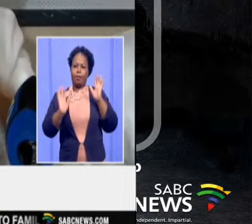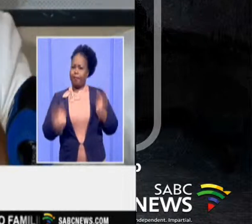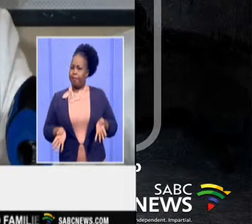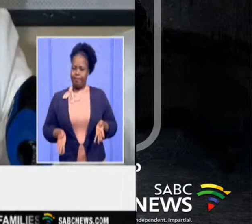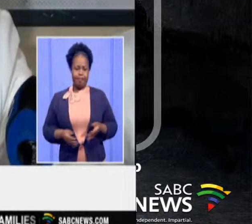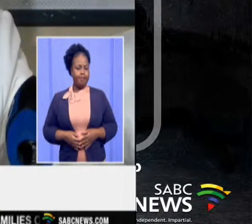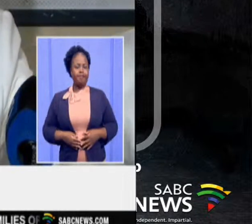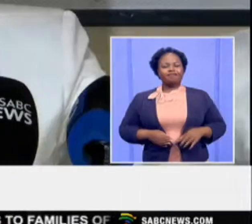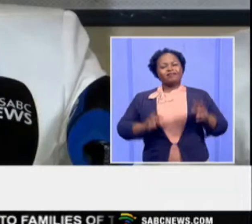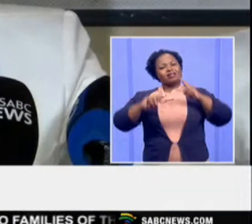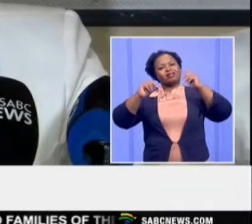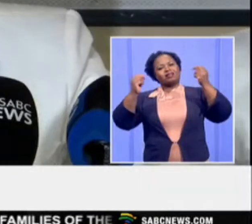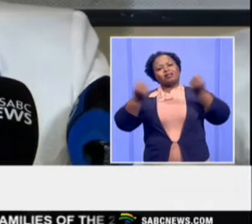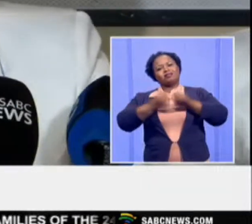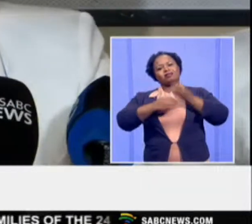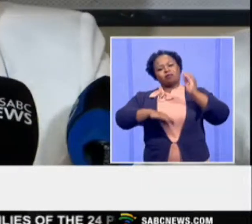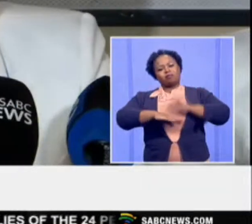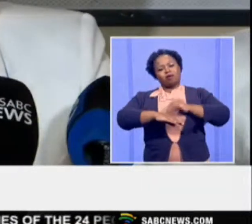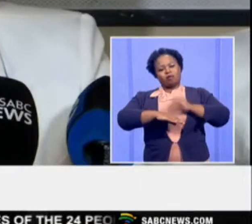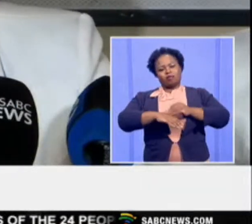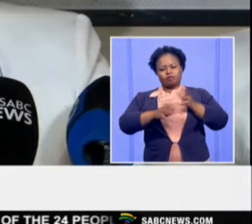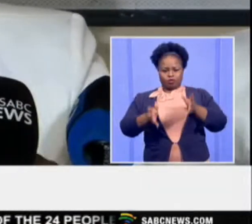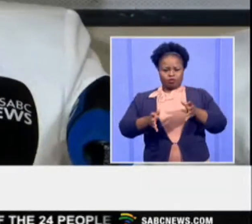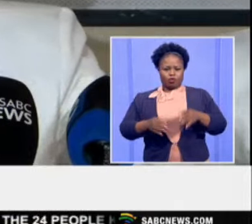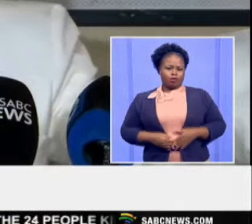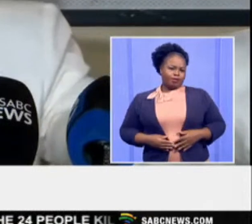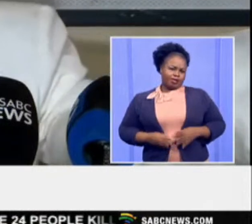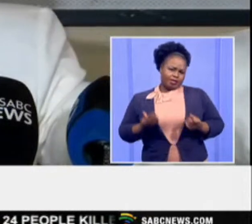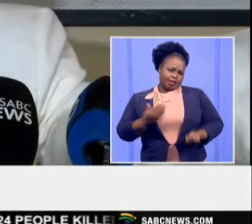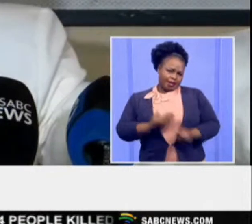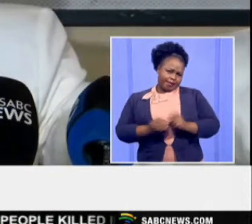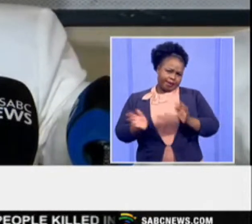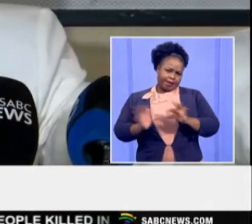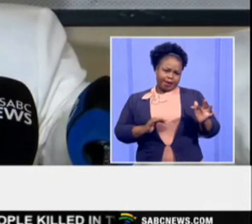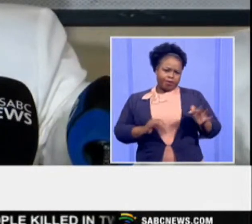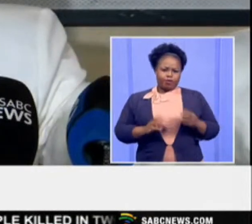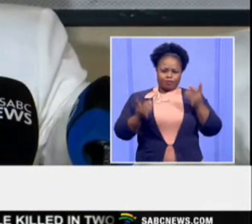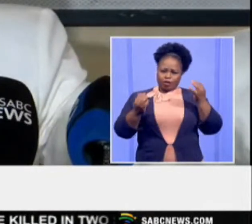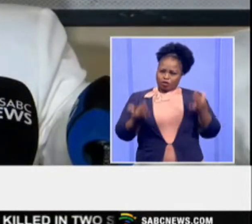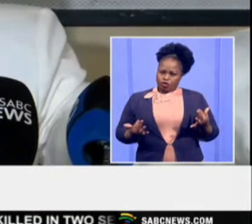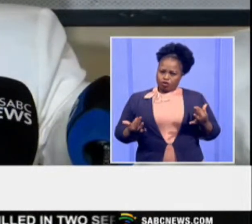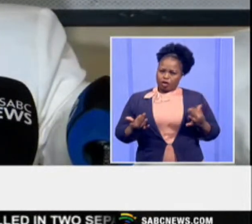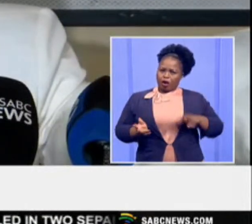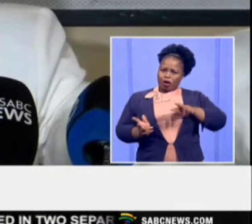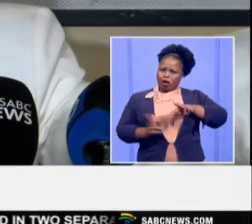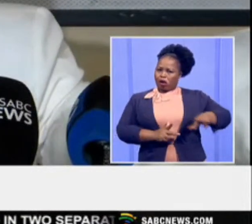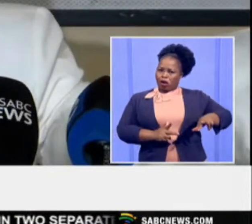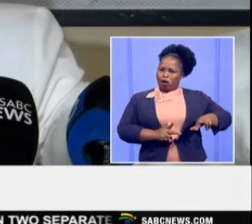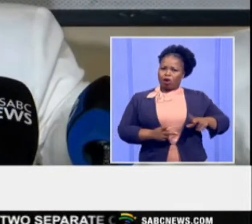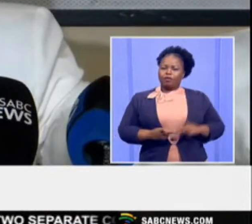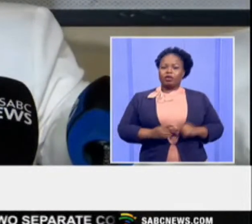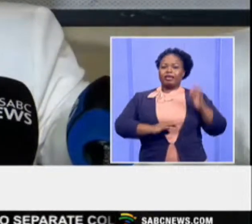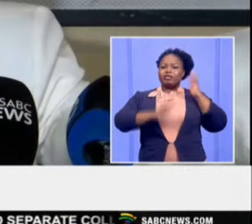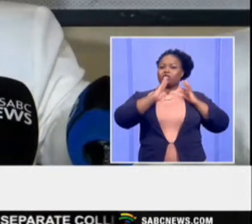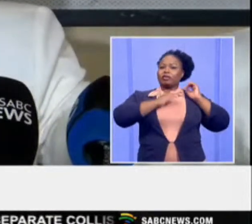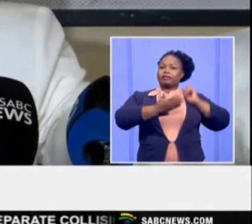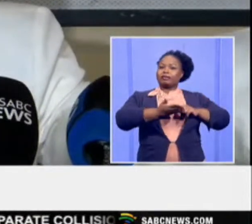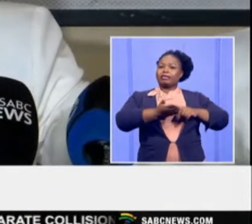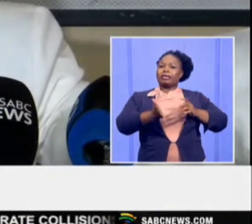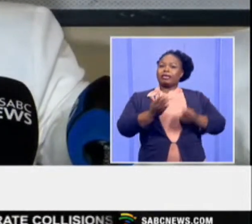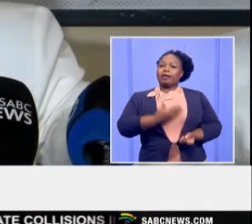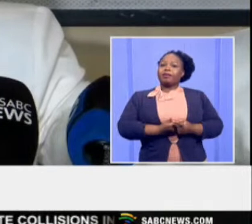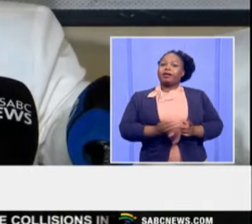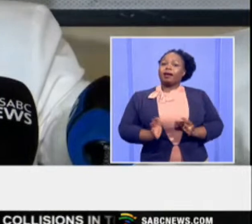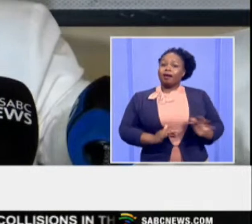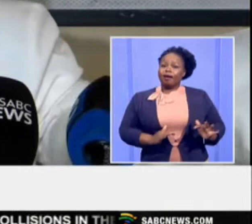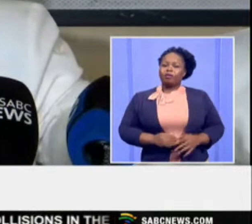which is national. So what causes financial exclusion and what causes historic debt? Historic debt in